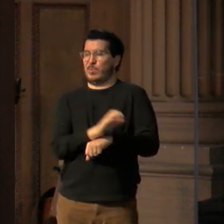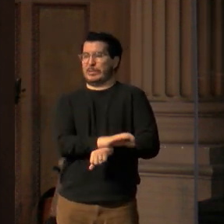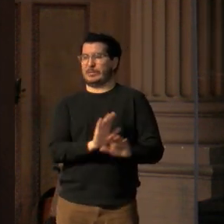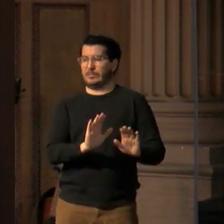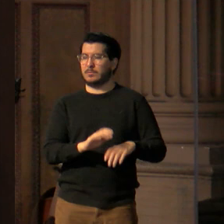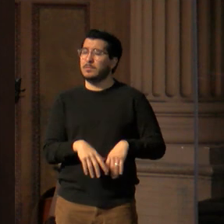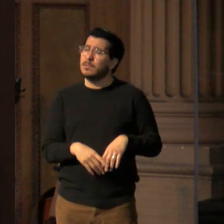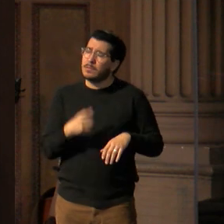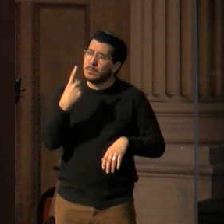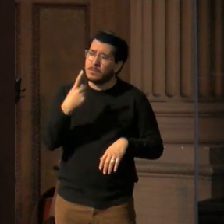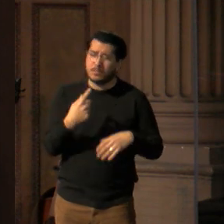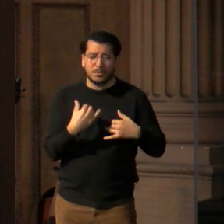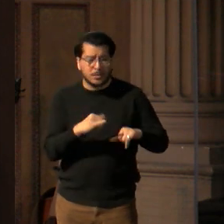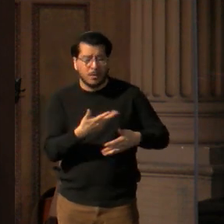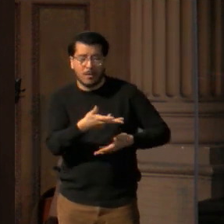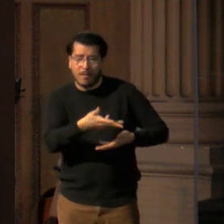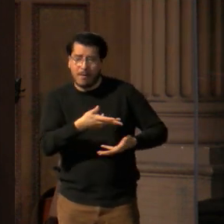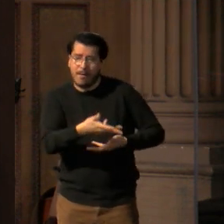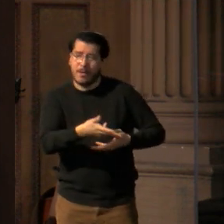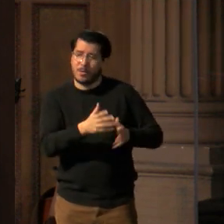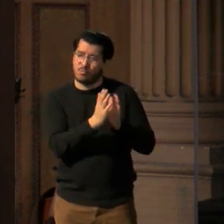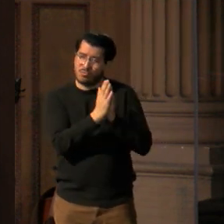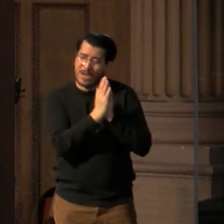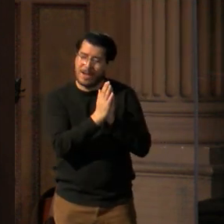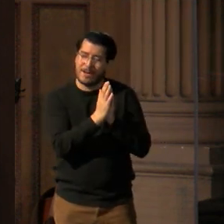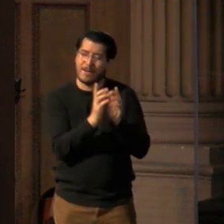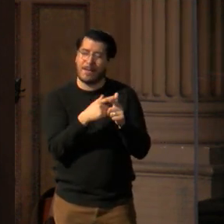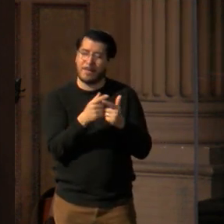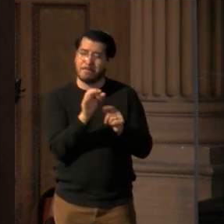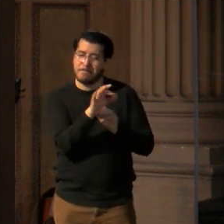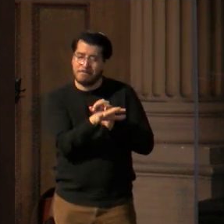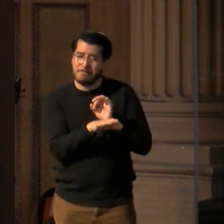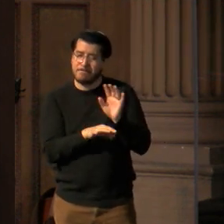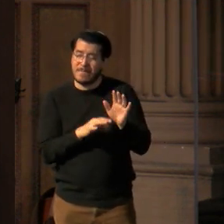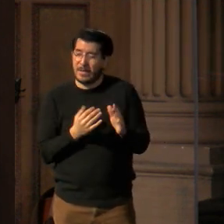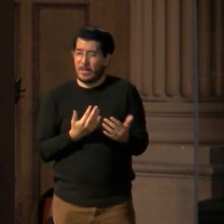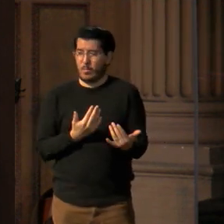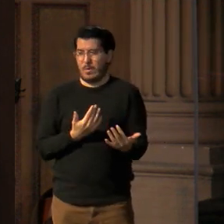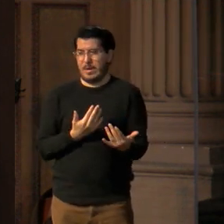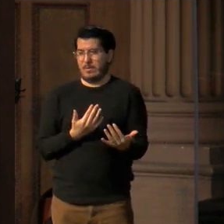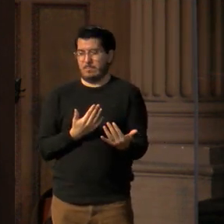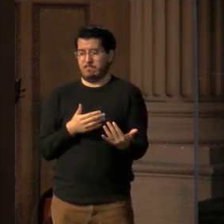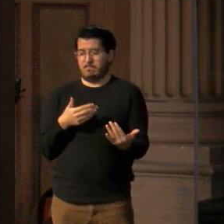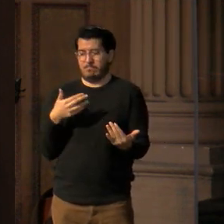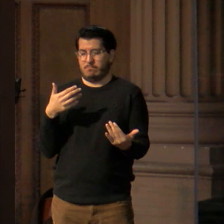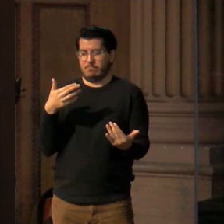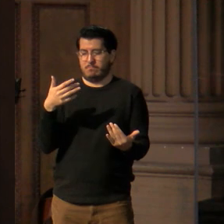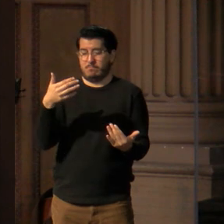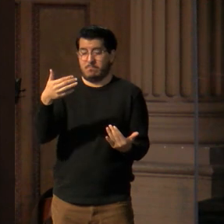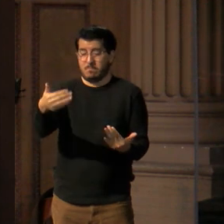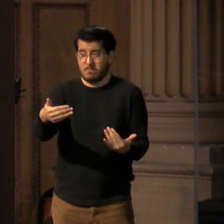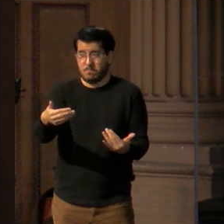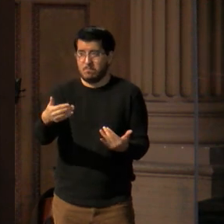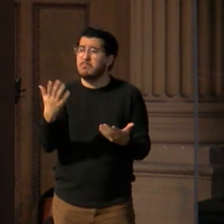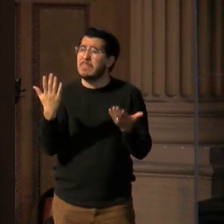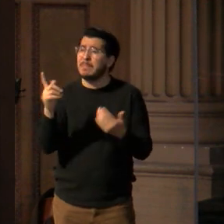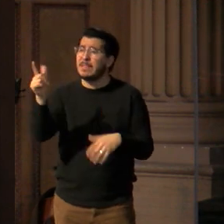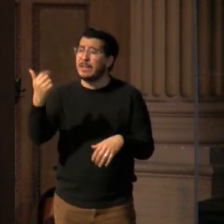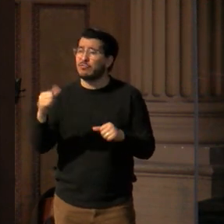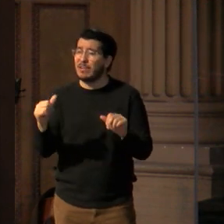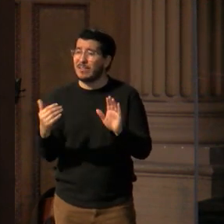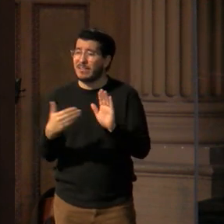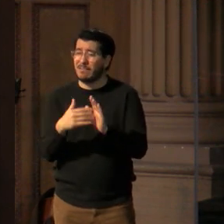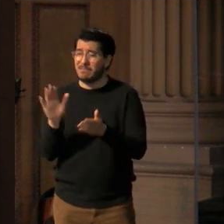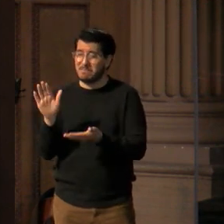their life, you love them, you serve them, you pray for them, and you wait. And then maybe try again some other day to see, do the pearls look